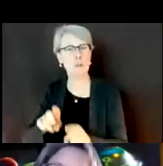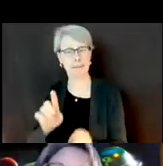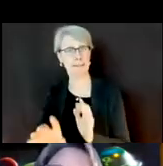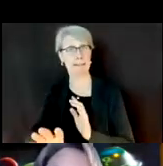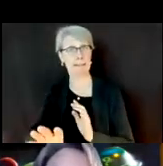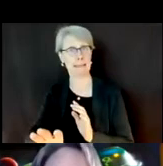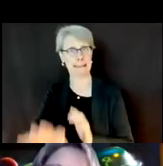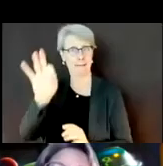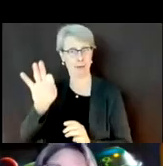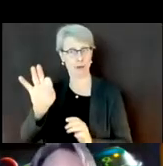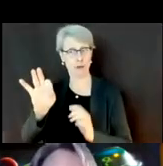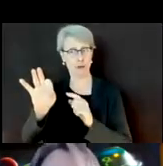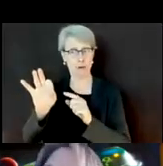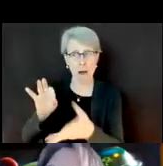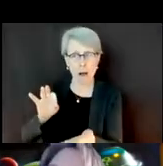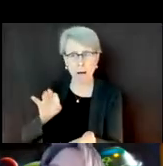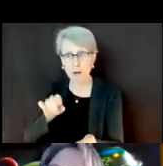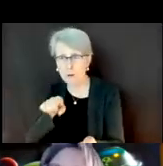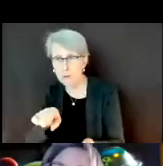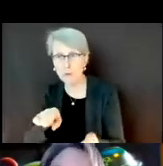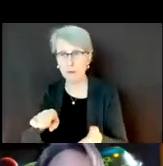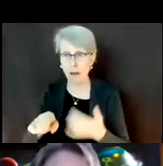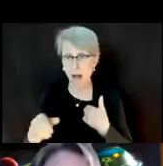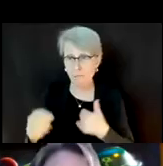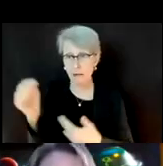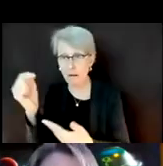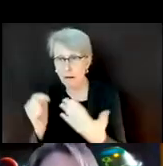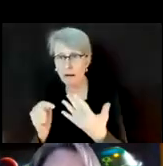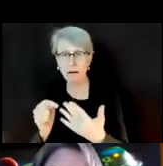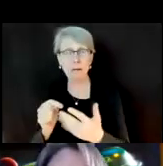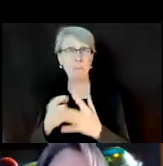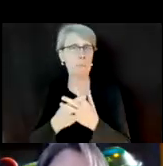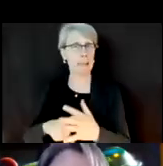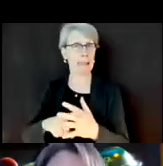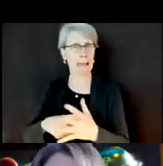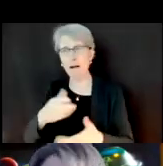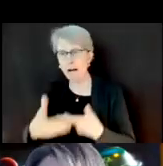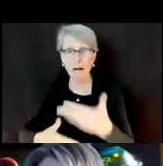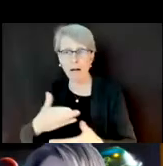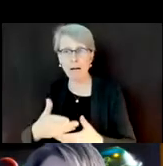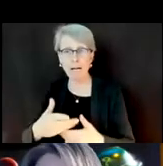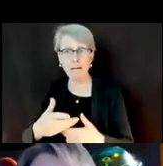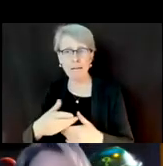beginning relationships with those other humans who will hopefully support the great work that you're doing